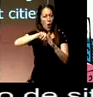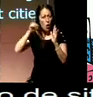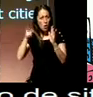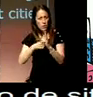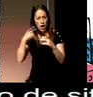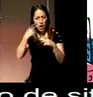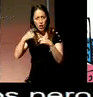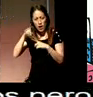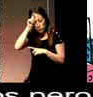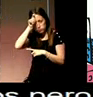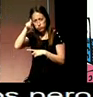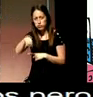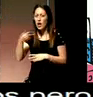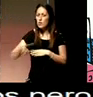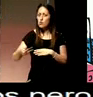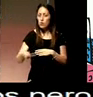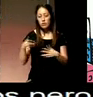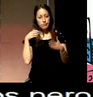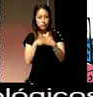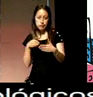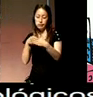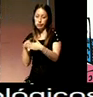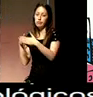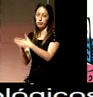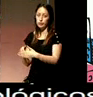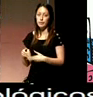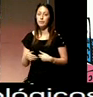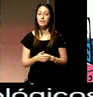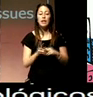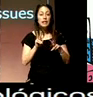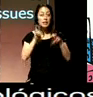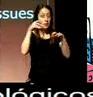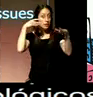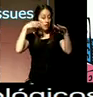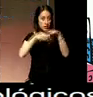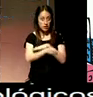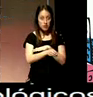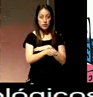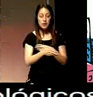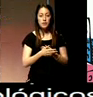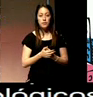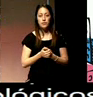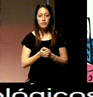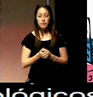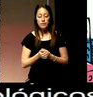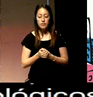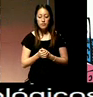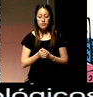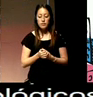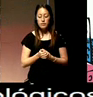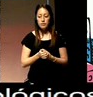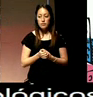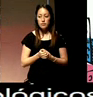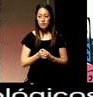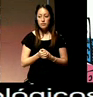significance. The issues of accessibility and usability must be faced within each unique